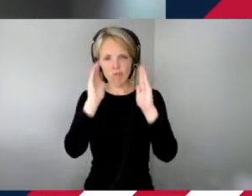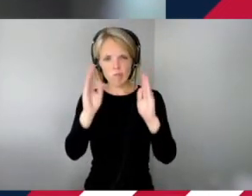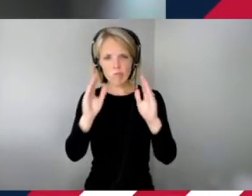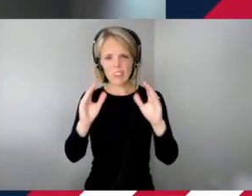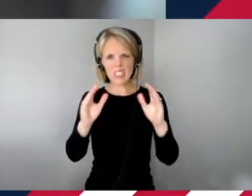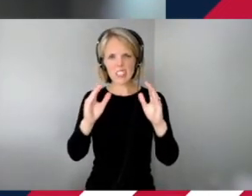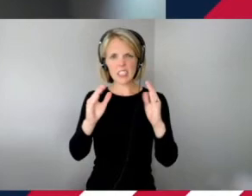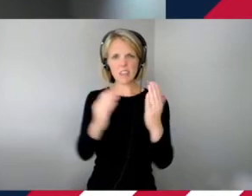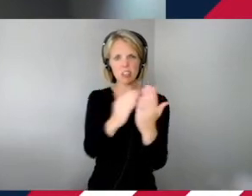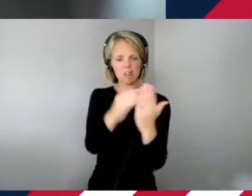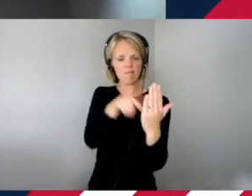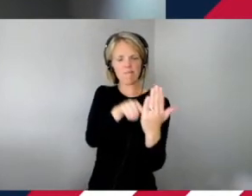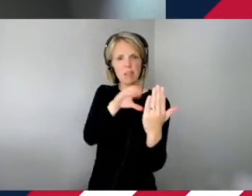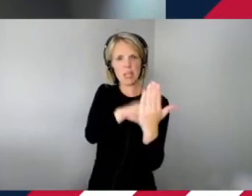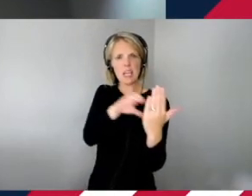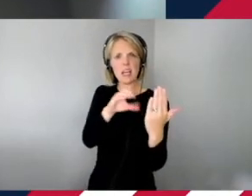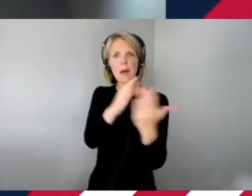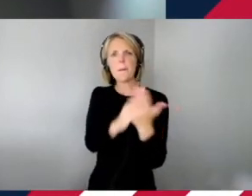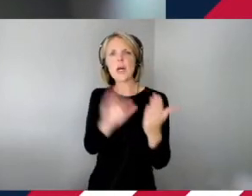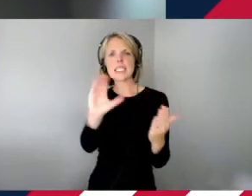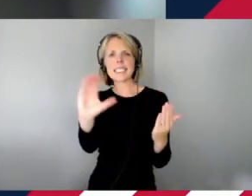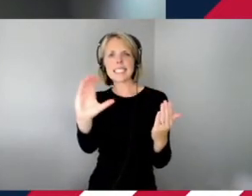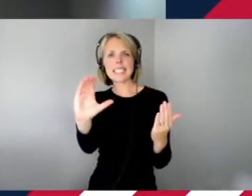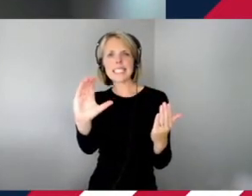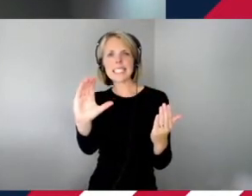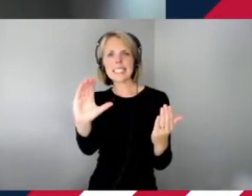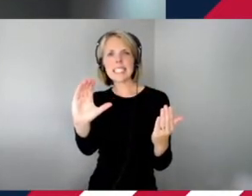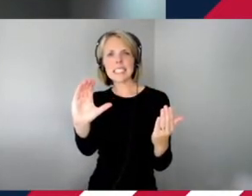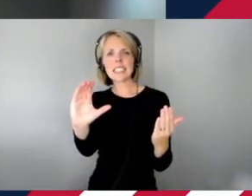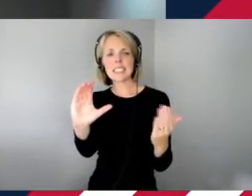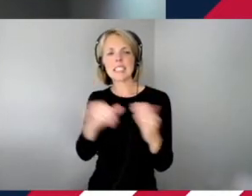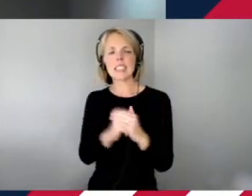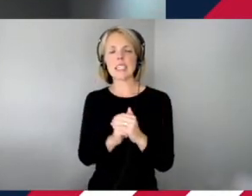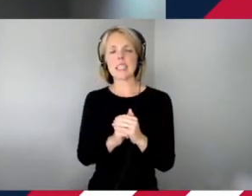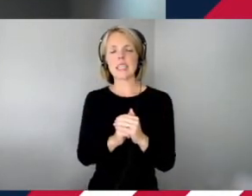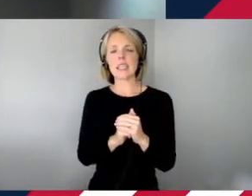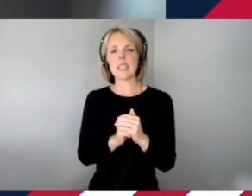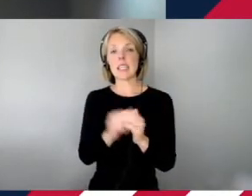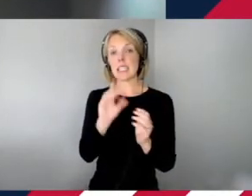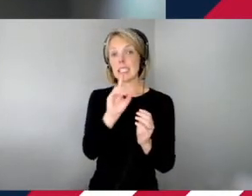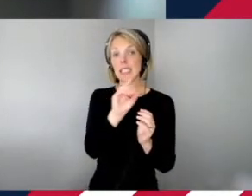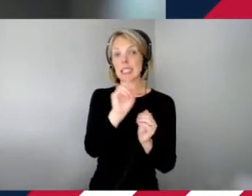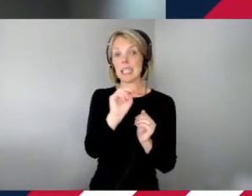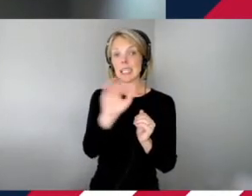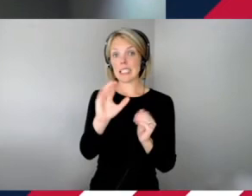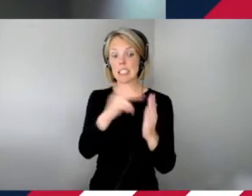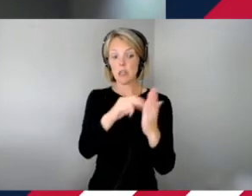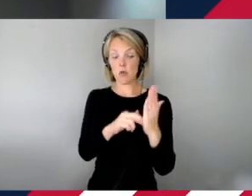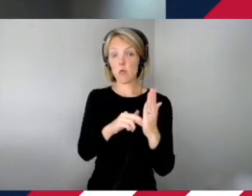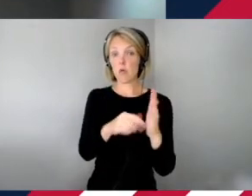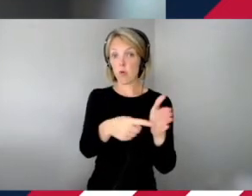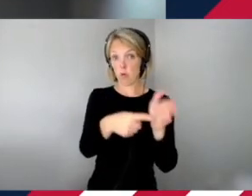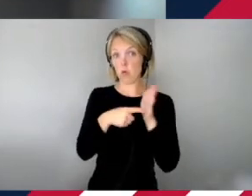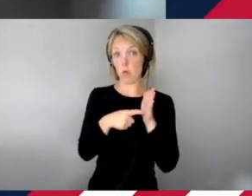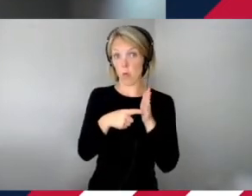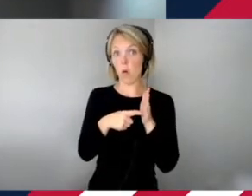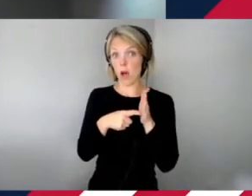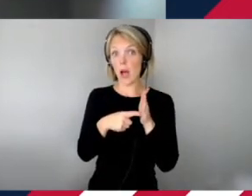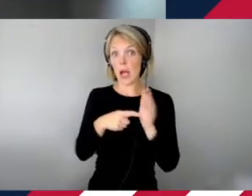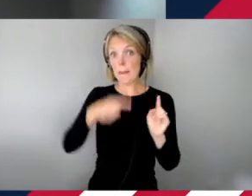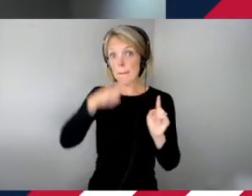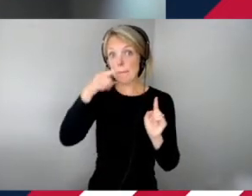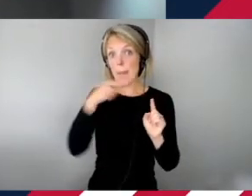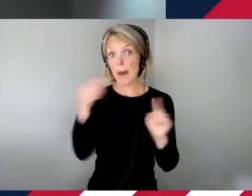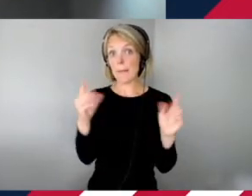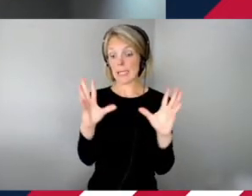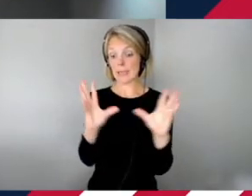C, where we have, because the DNC rules require us to be in a public meeting,